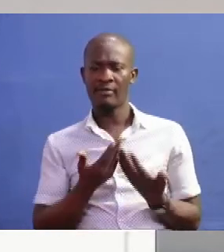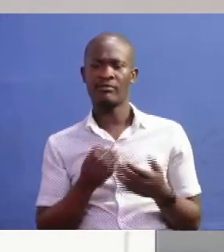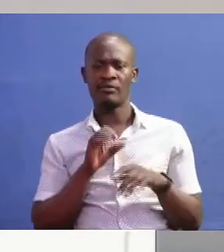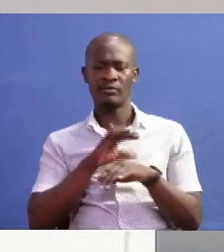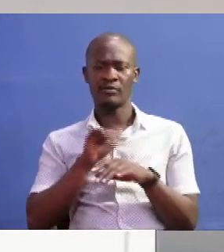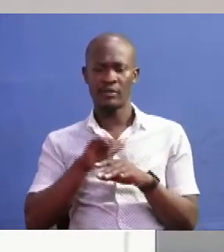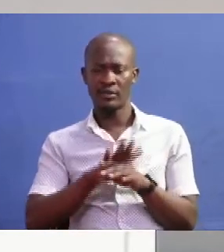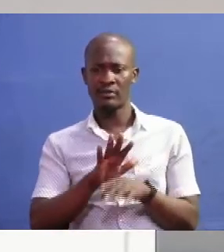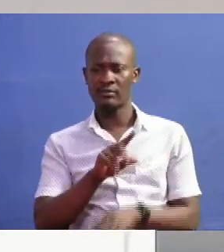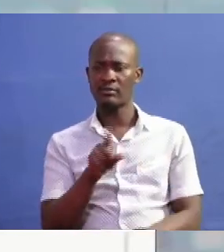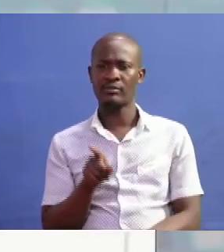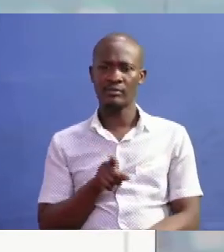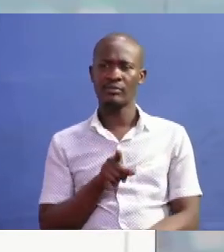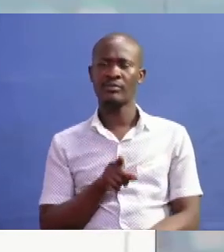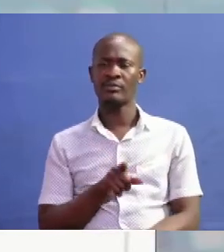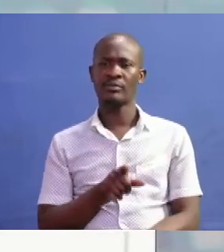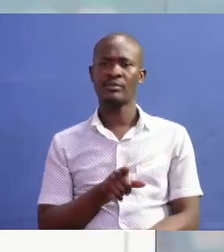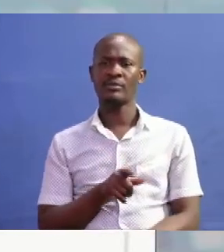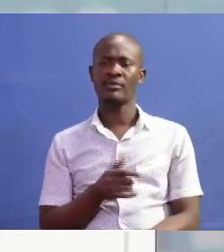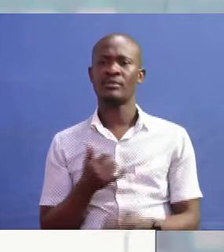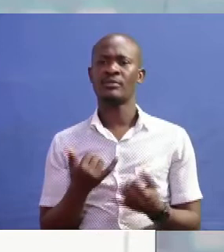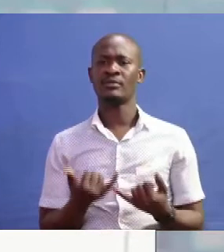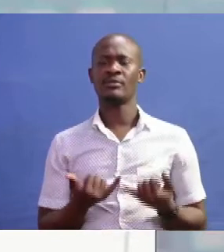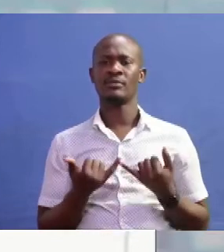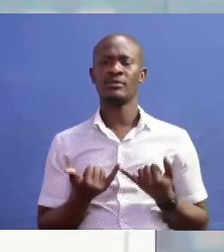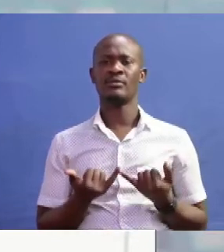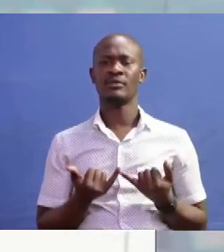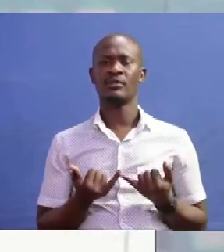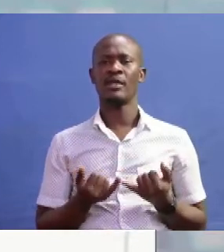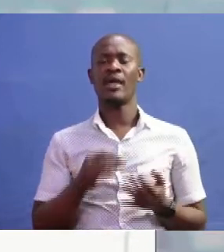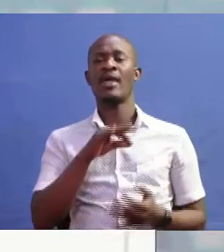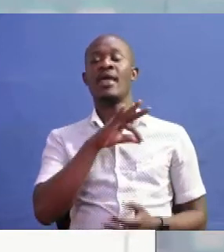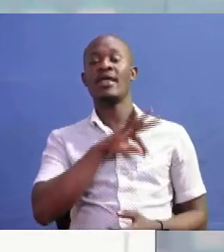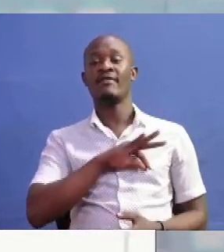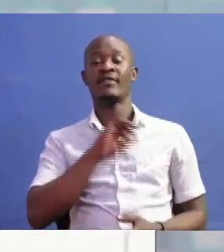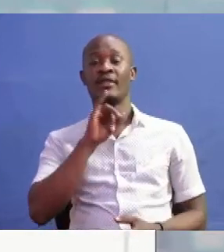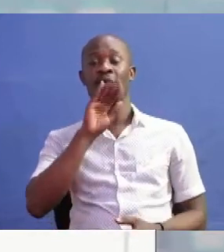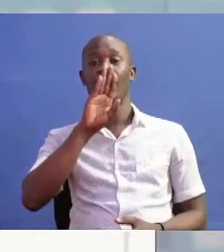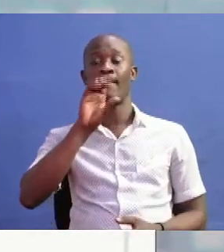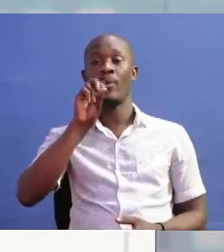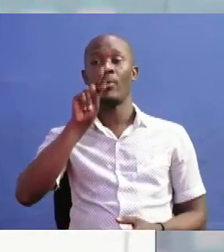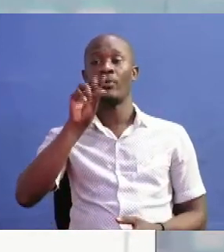they? Yes, currently investing in bonds is one of the